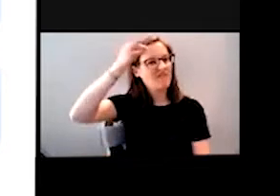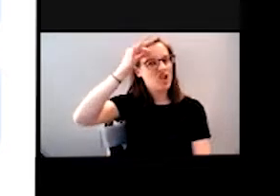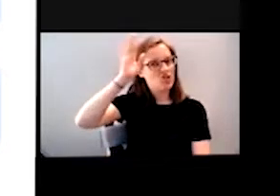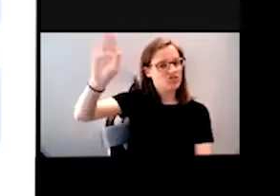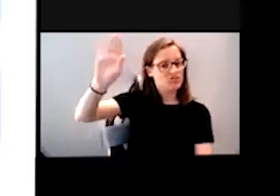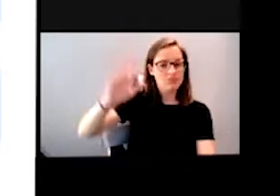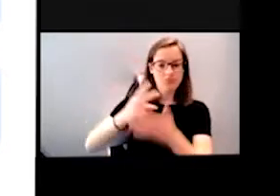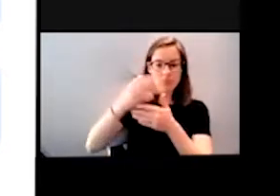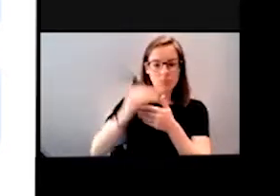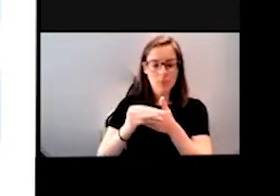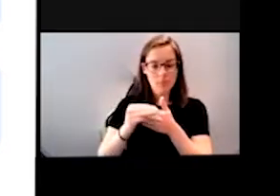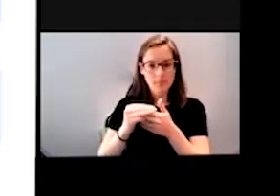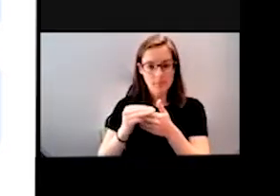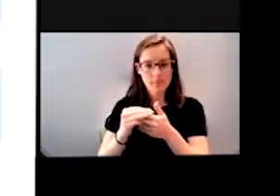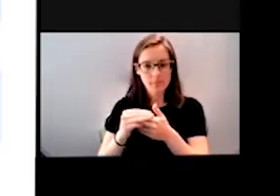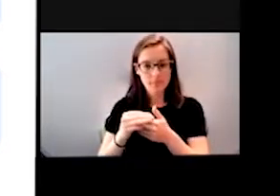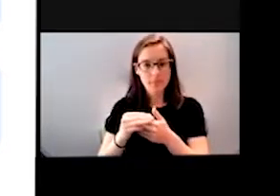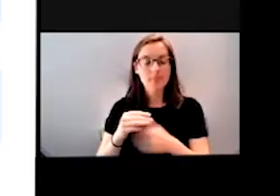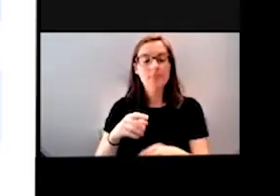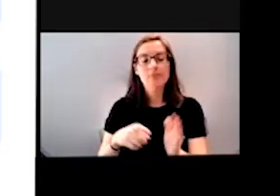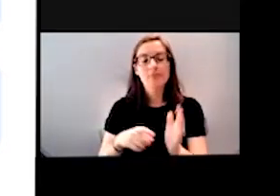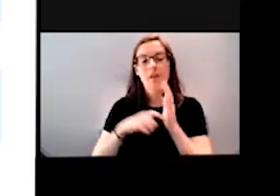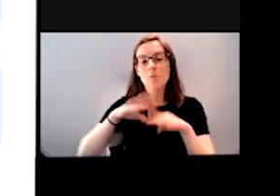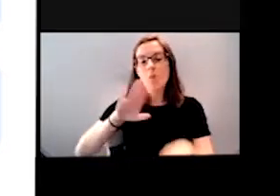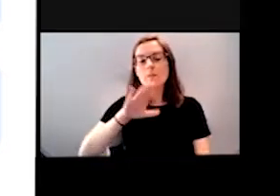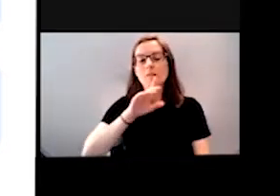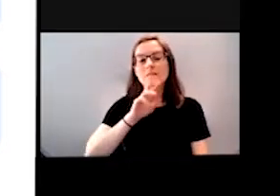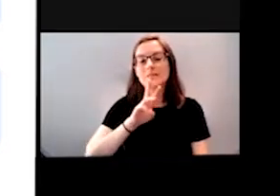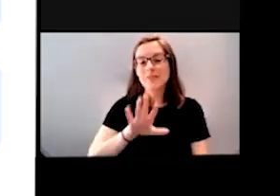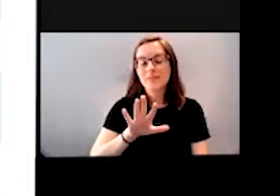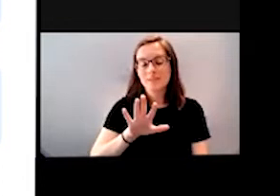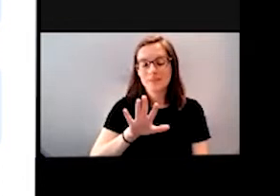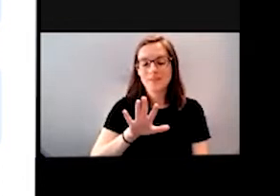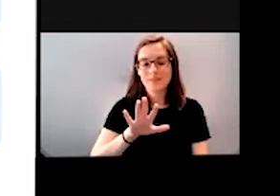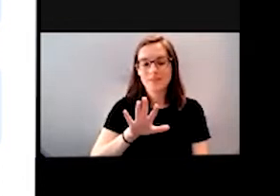program for people over 65 years old